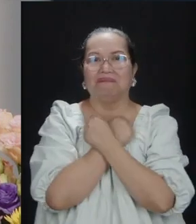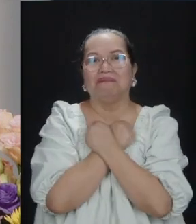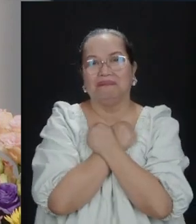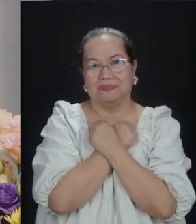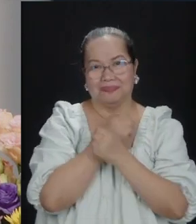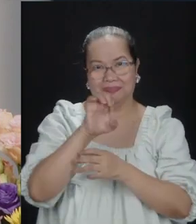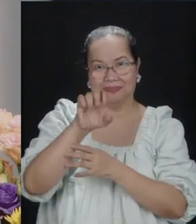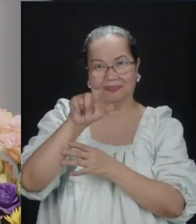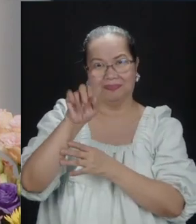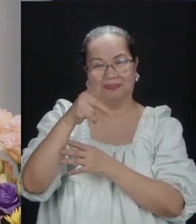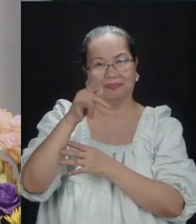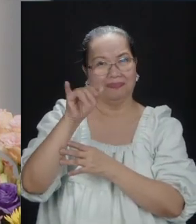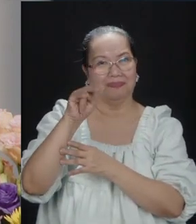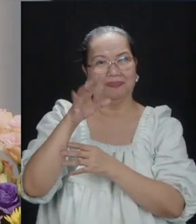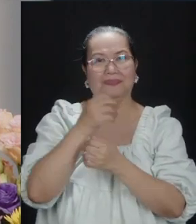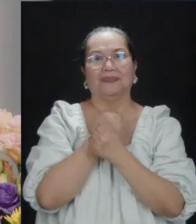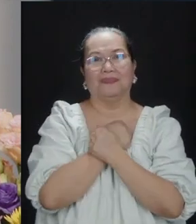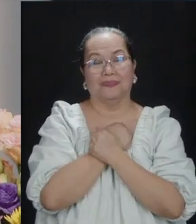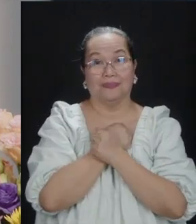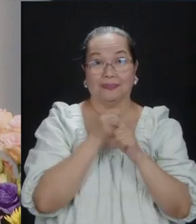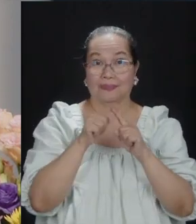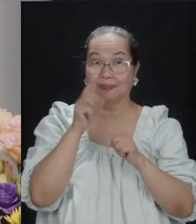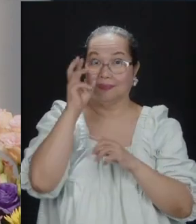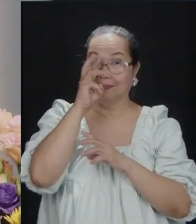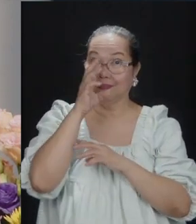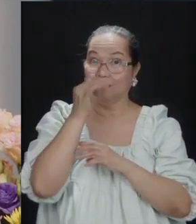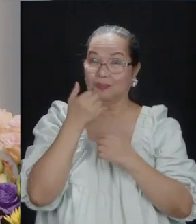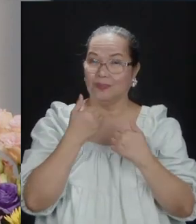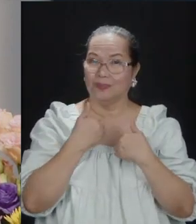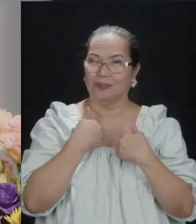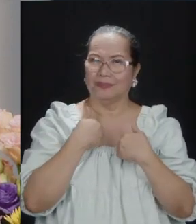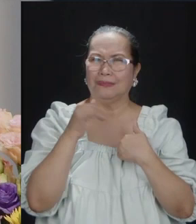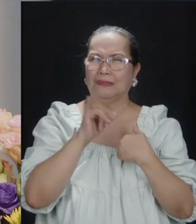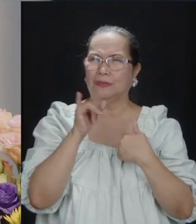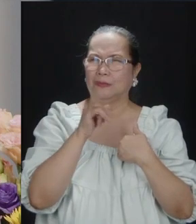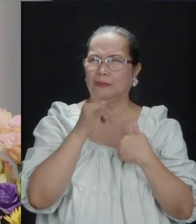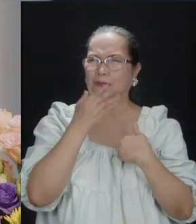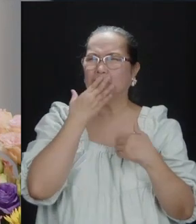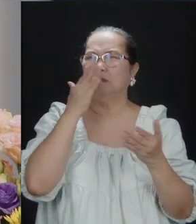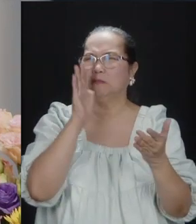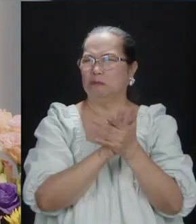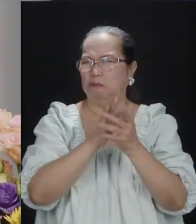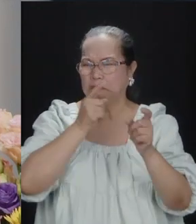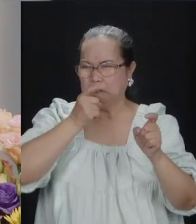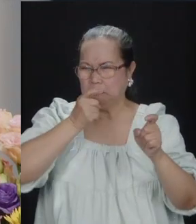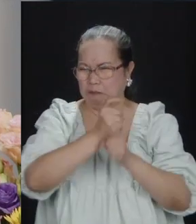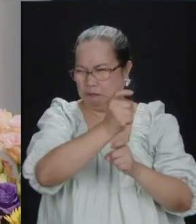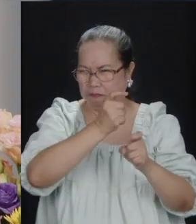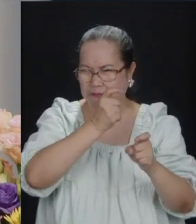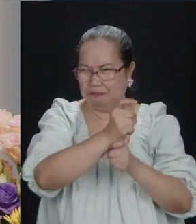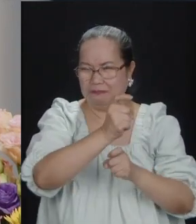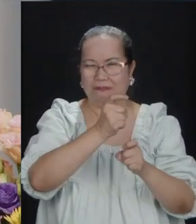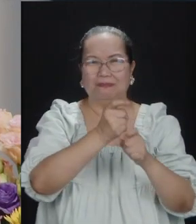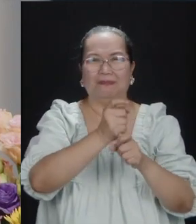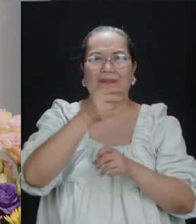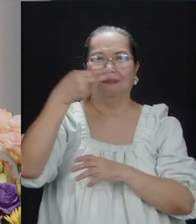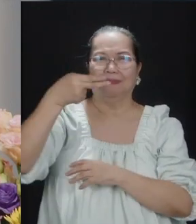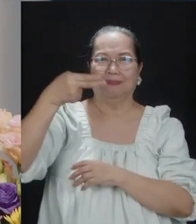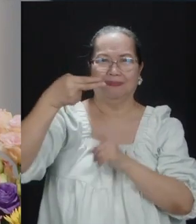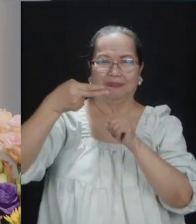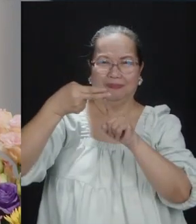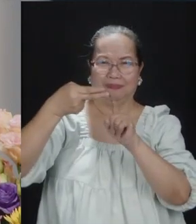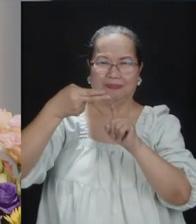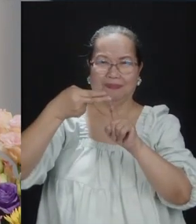Elkanah's affections. No wonder why she was very mean towards Hannah.